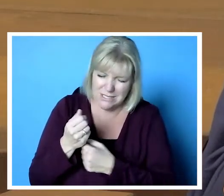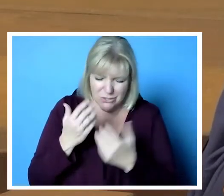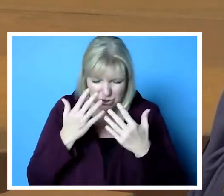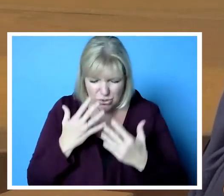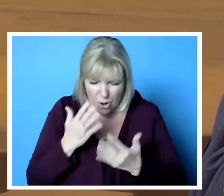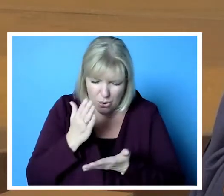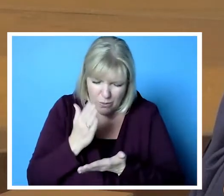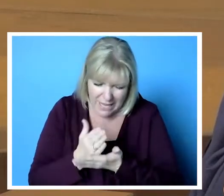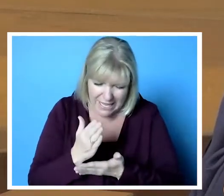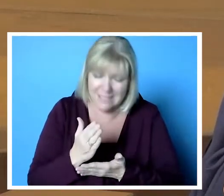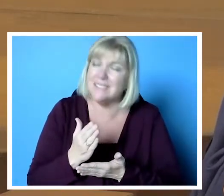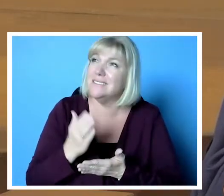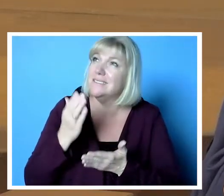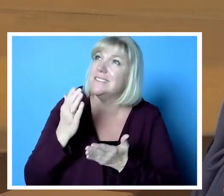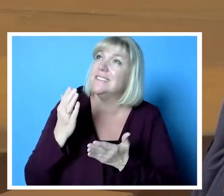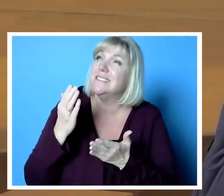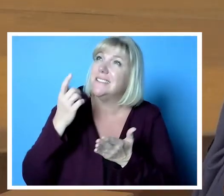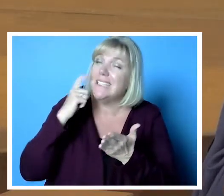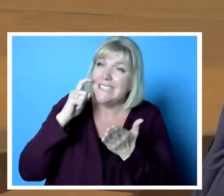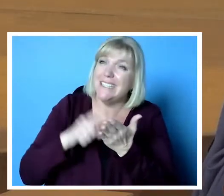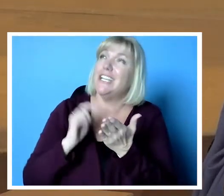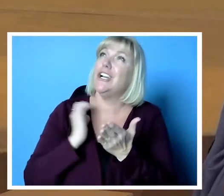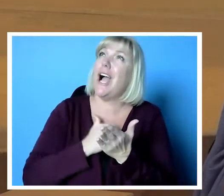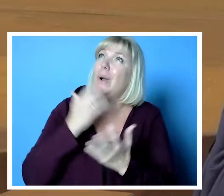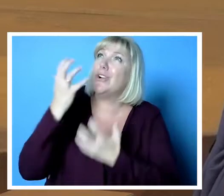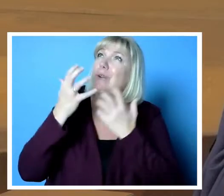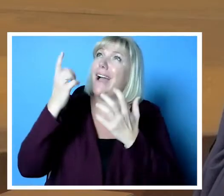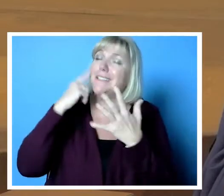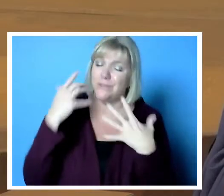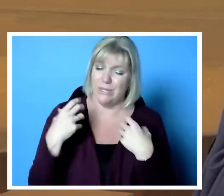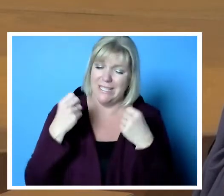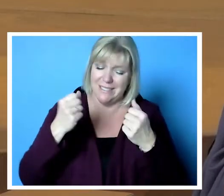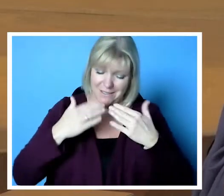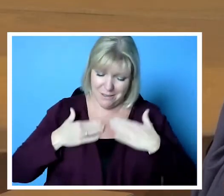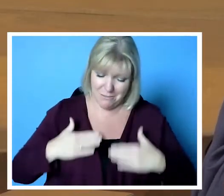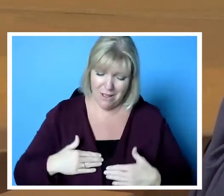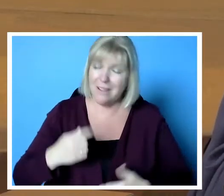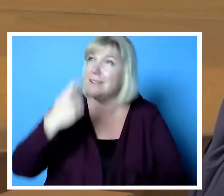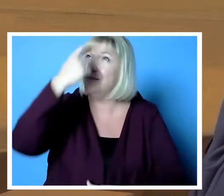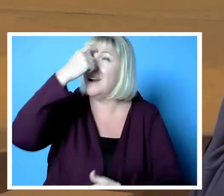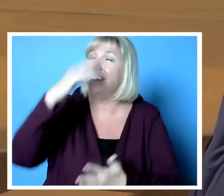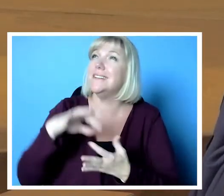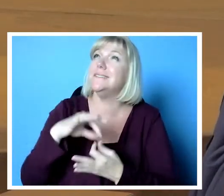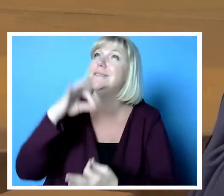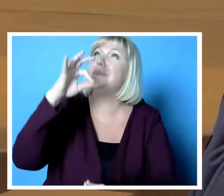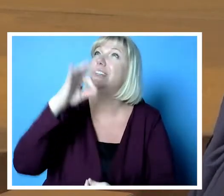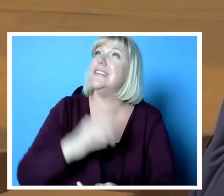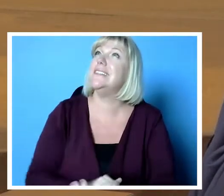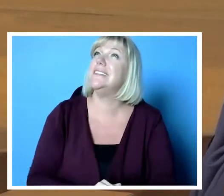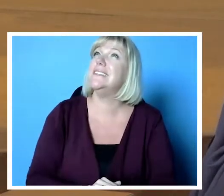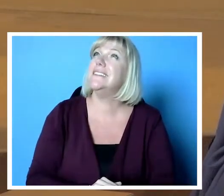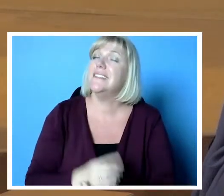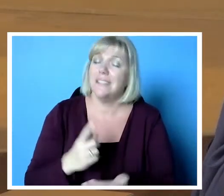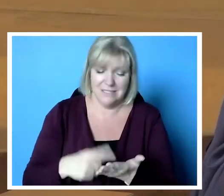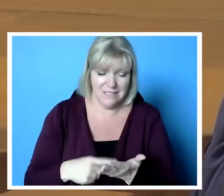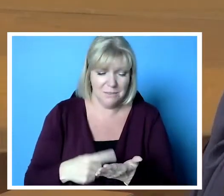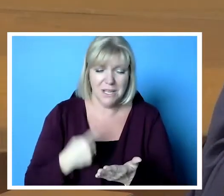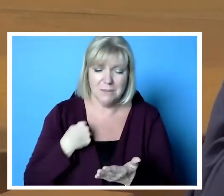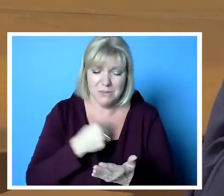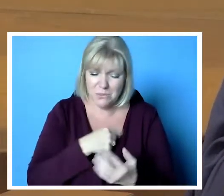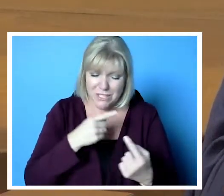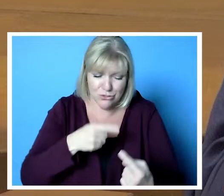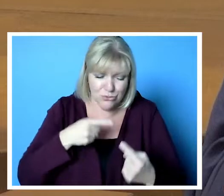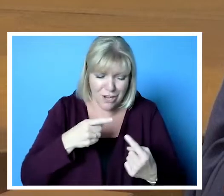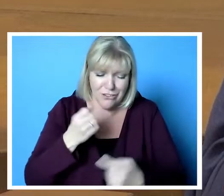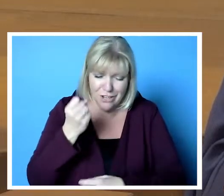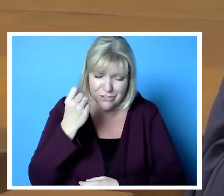hear our cries for healing of body, mind, and spirit. Even when we struggle to understand it, we believe